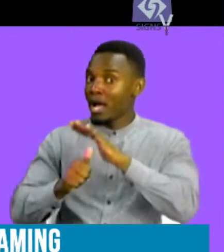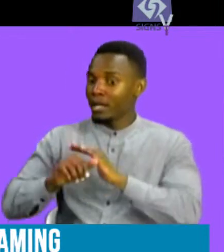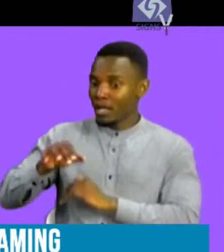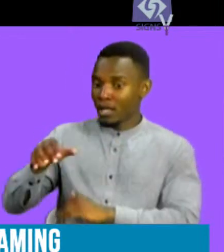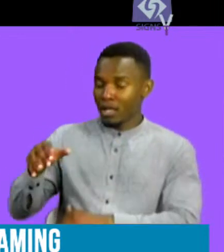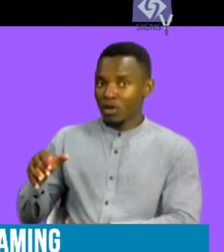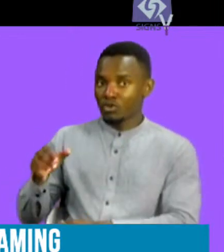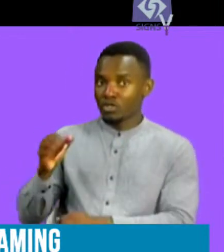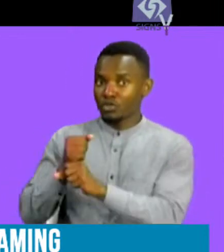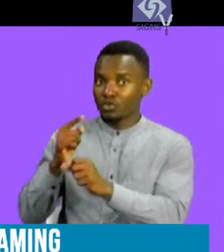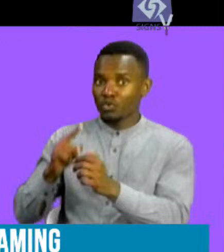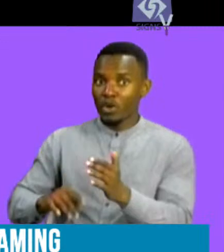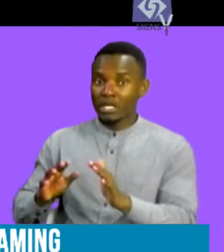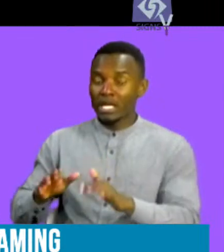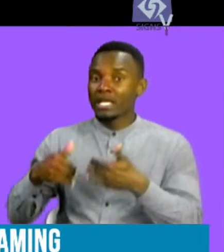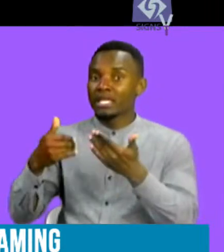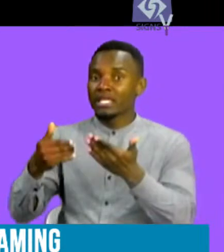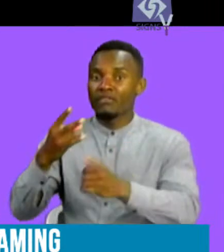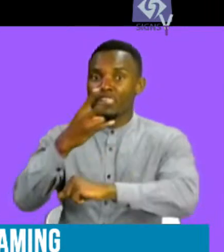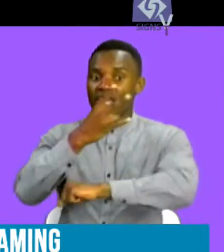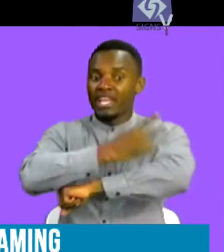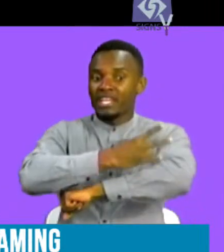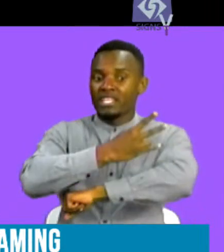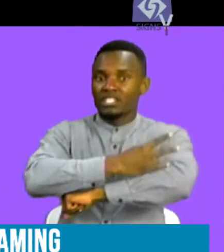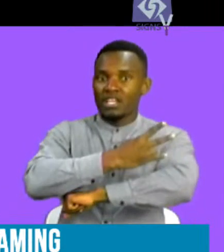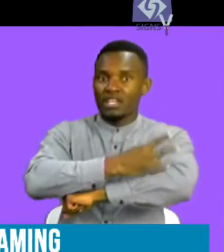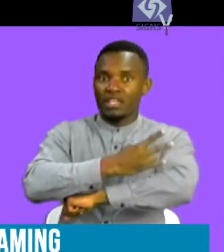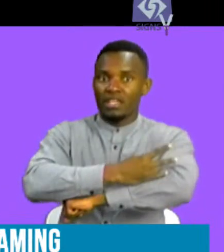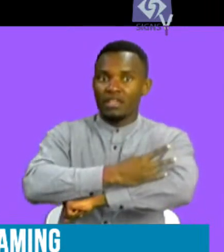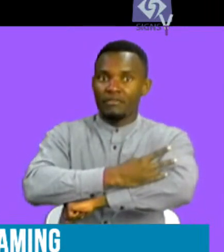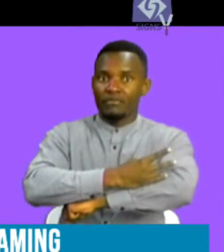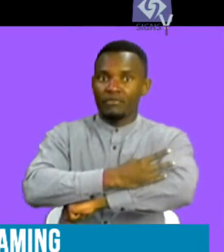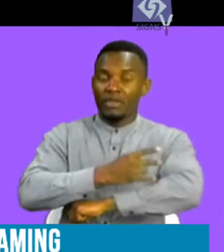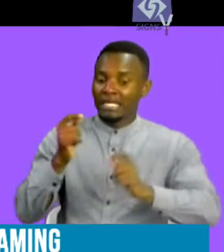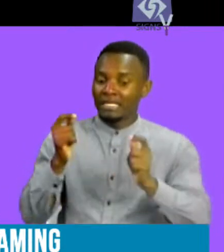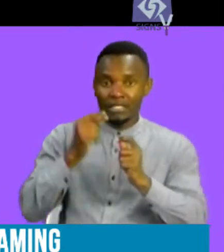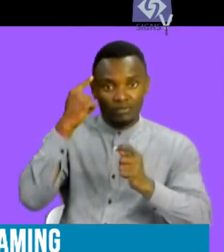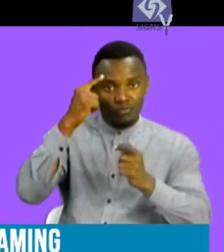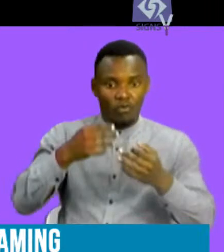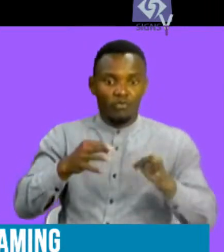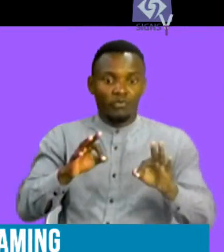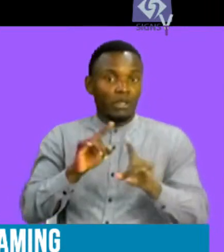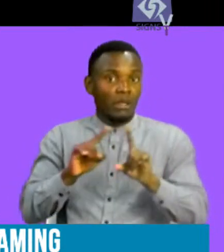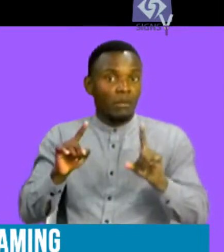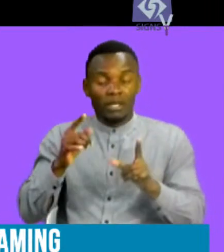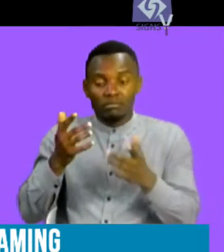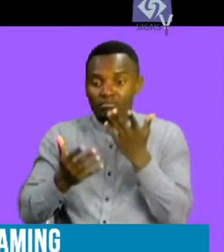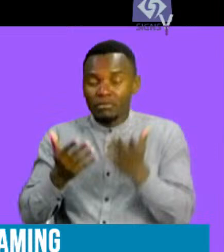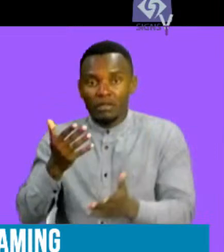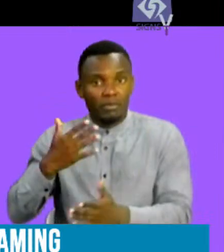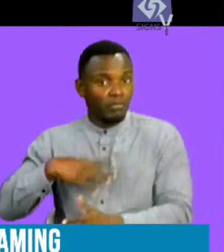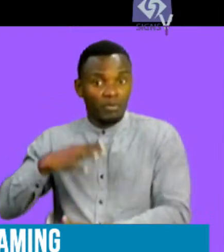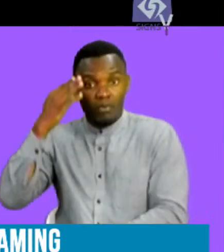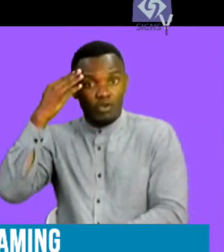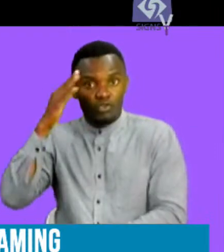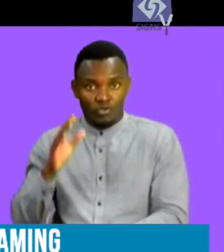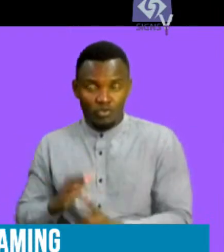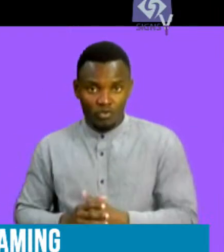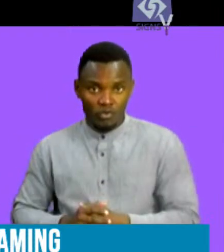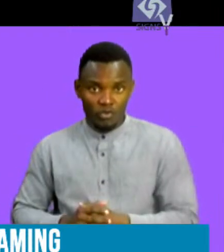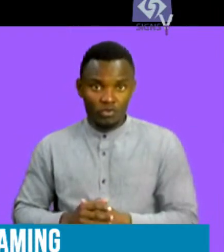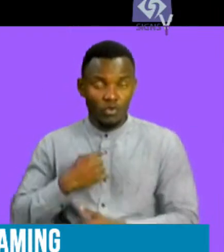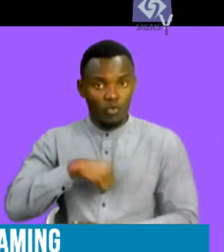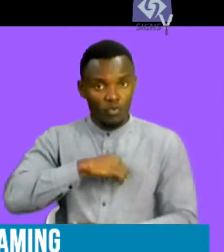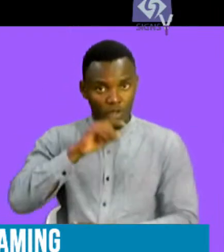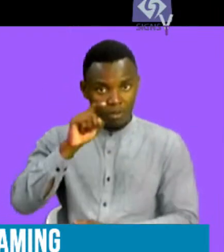give NHIF services testing for free. But you see somebody down there doesn't know. So there's